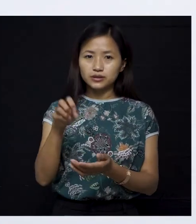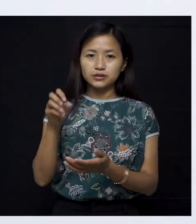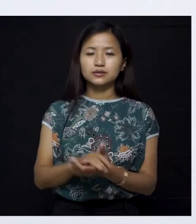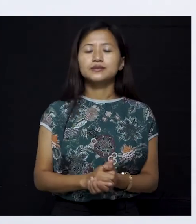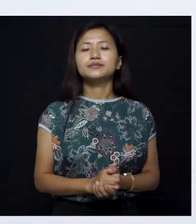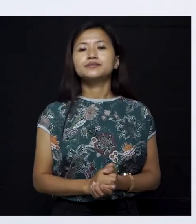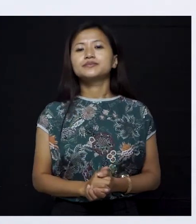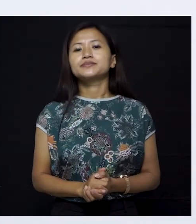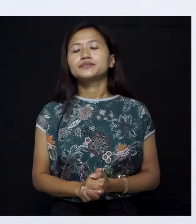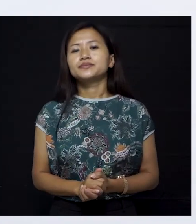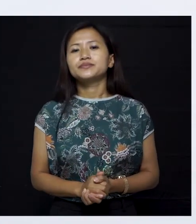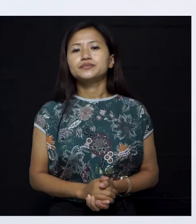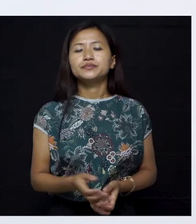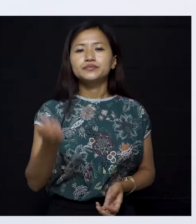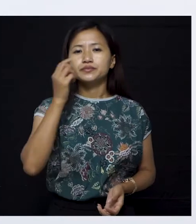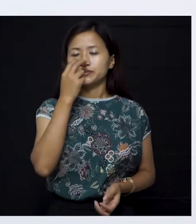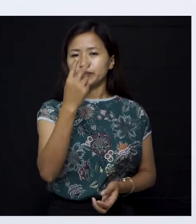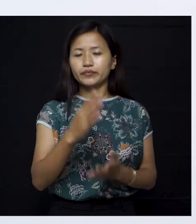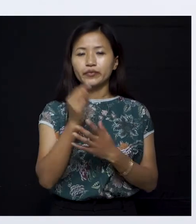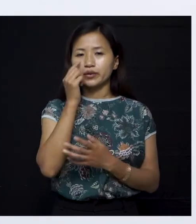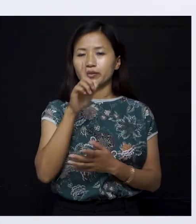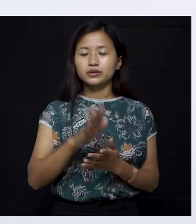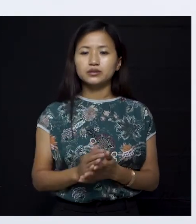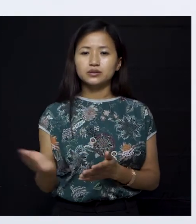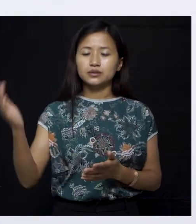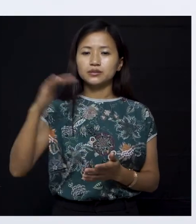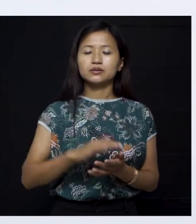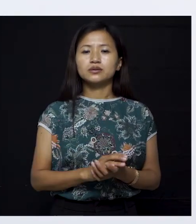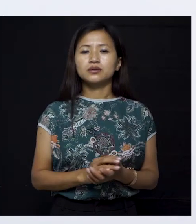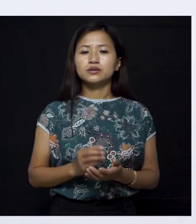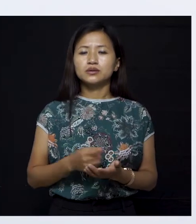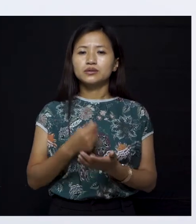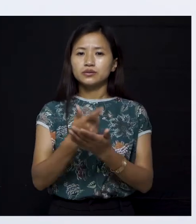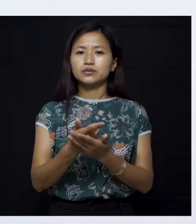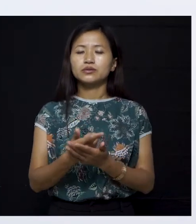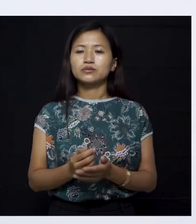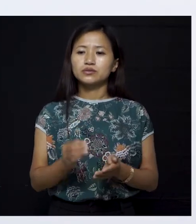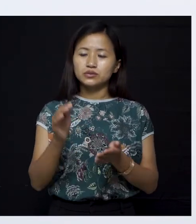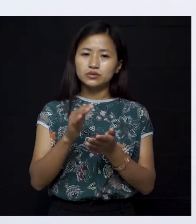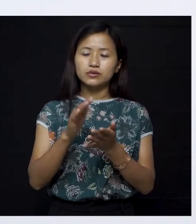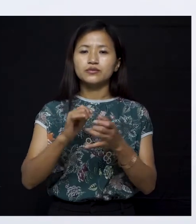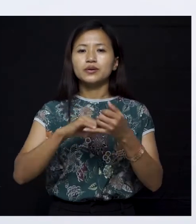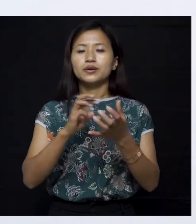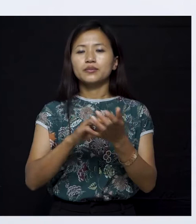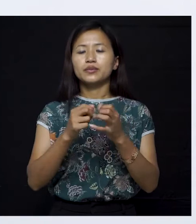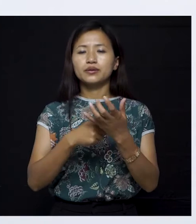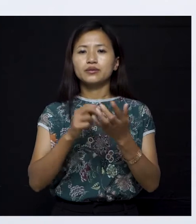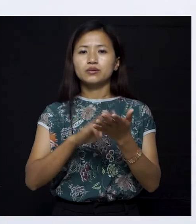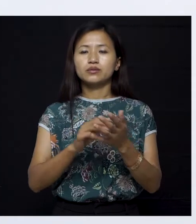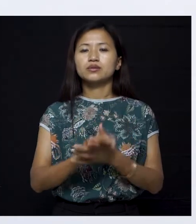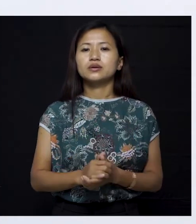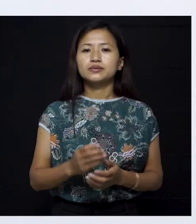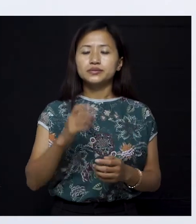this, they saw their mother coming back, and their mother was keening, weeping in a very sorrowful manner. Keening is